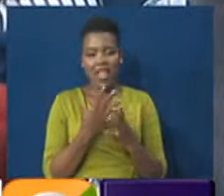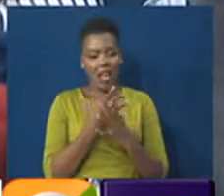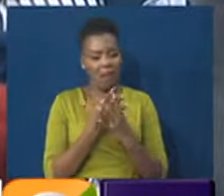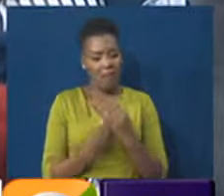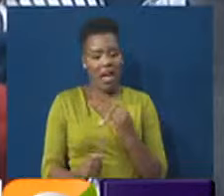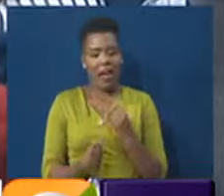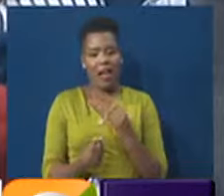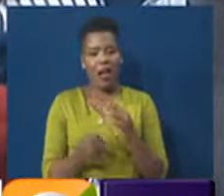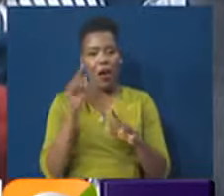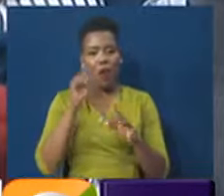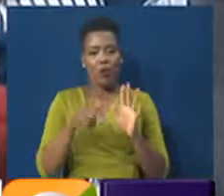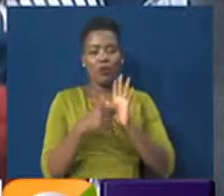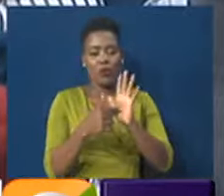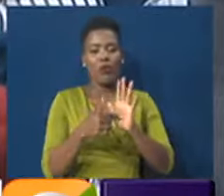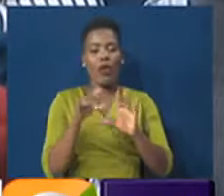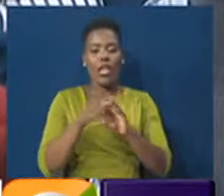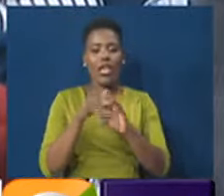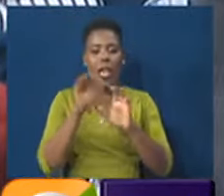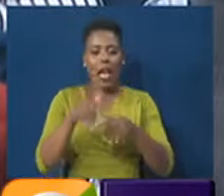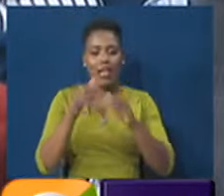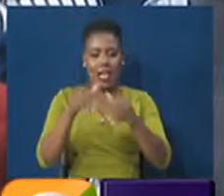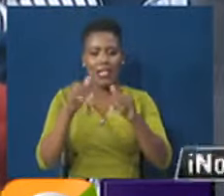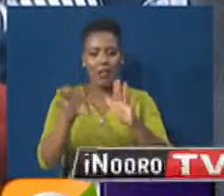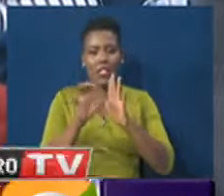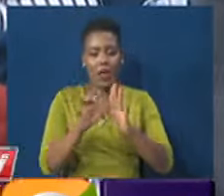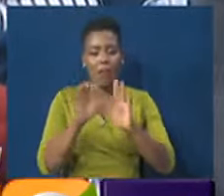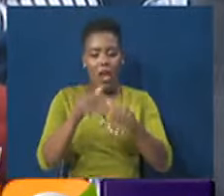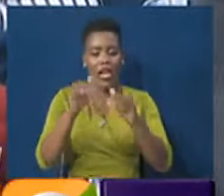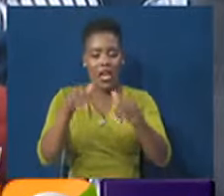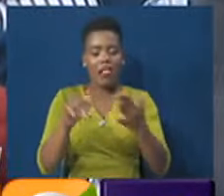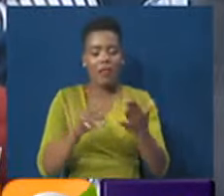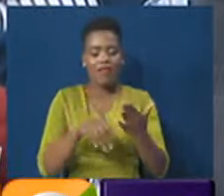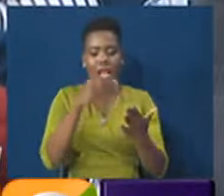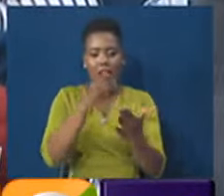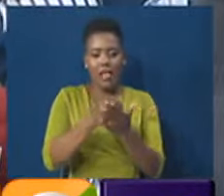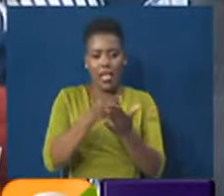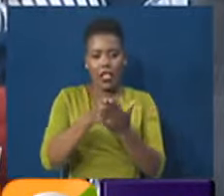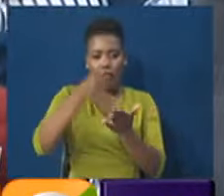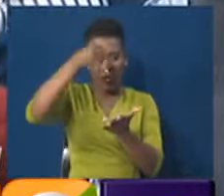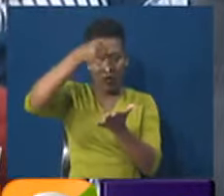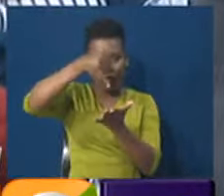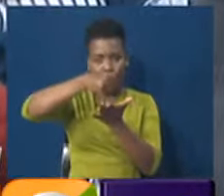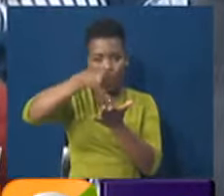projected around agriculture, around